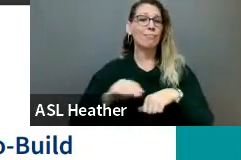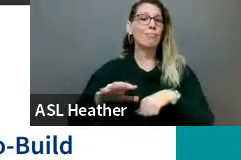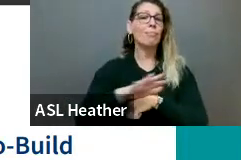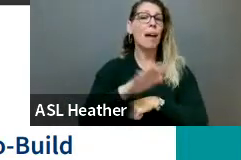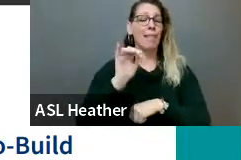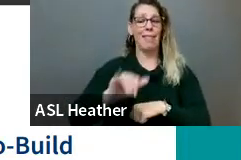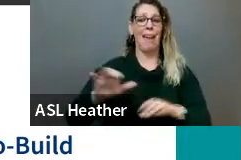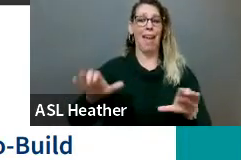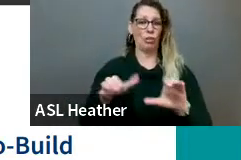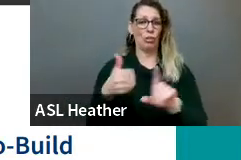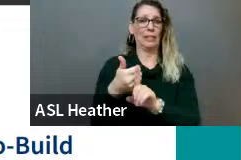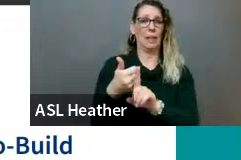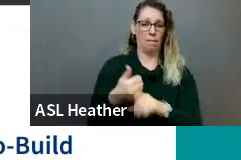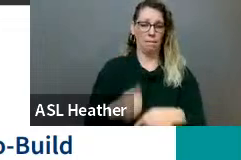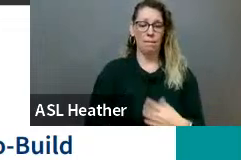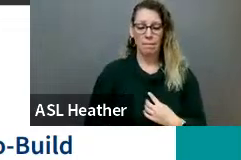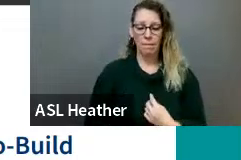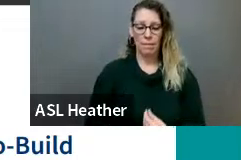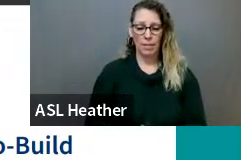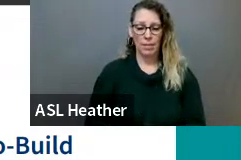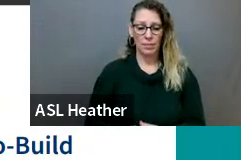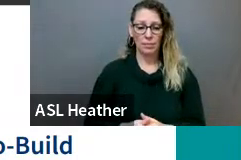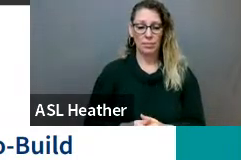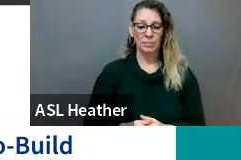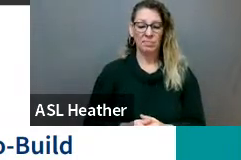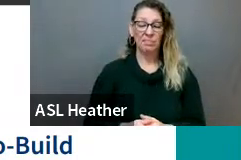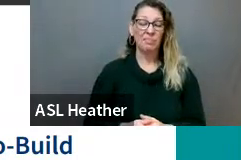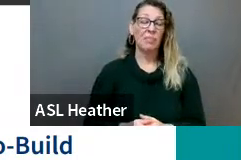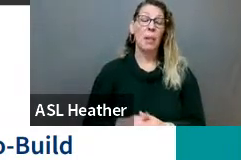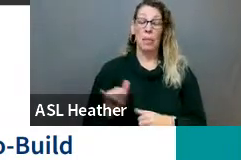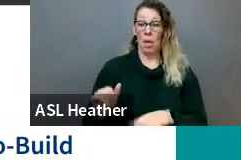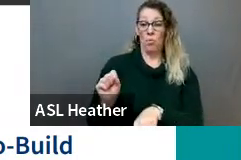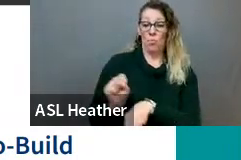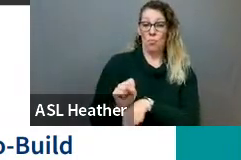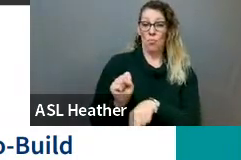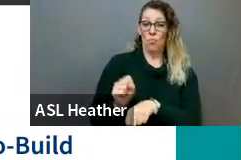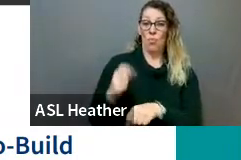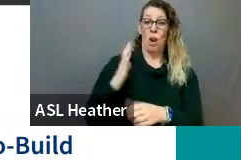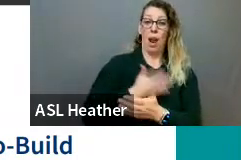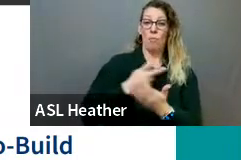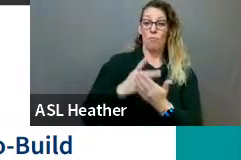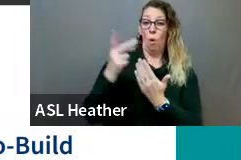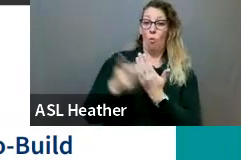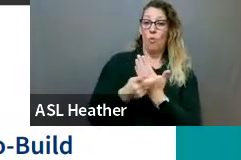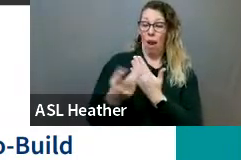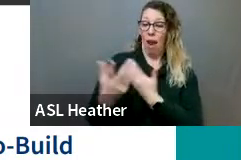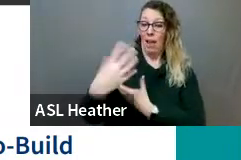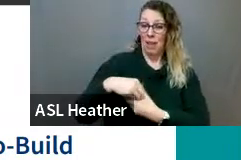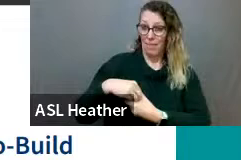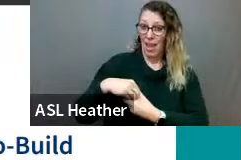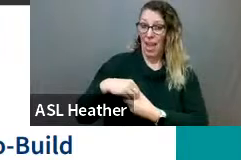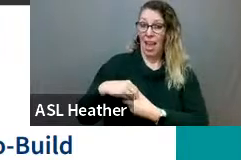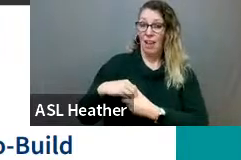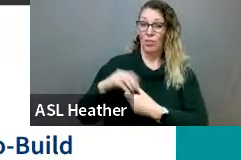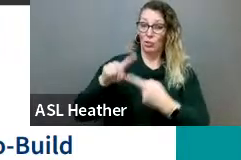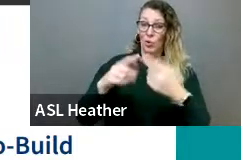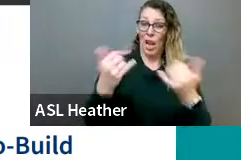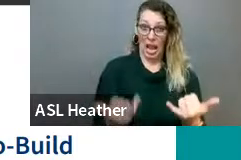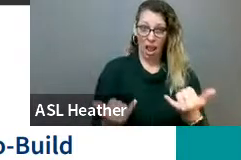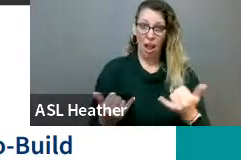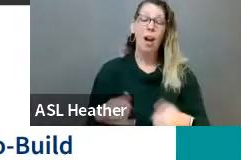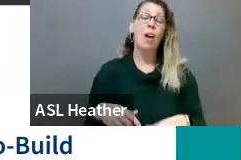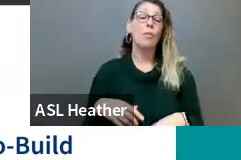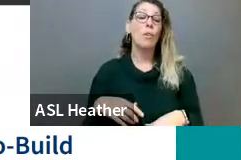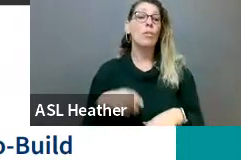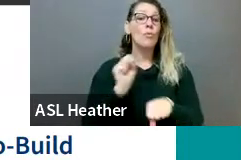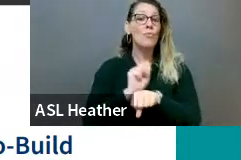the action. So the work that our program has been engaged in leading us up to this point has been